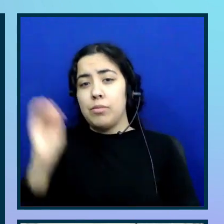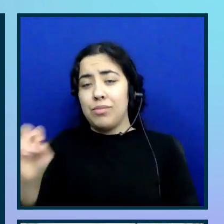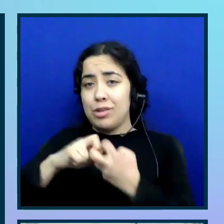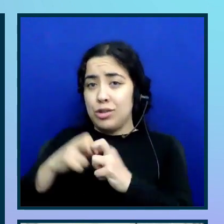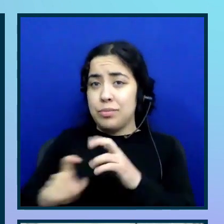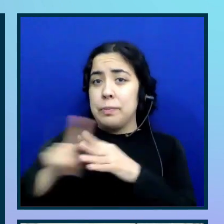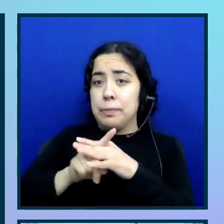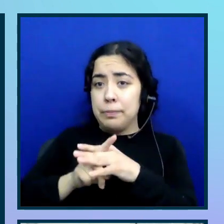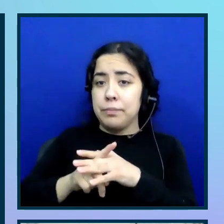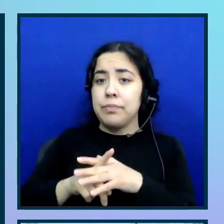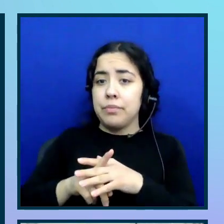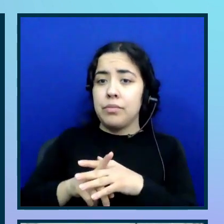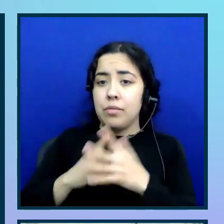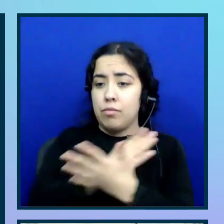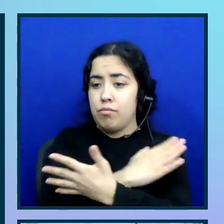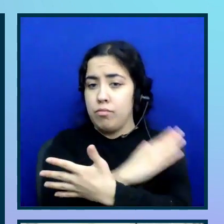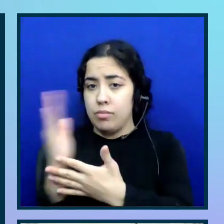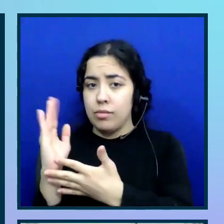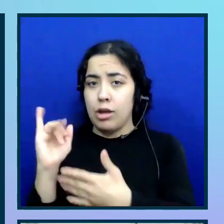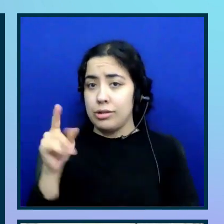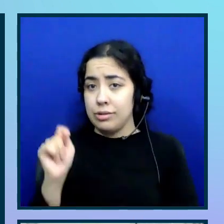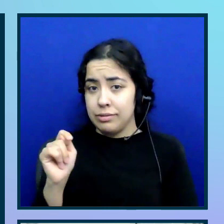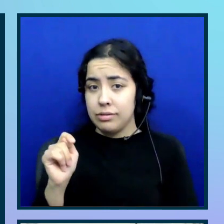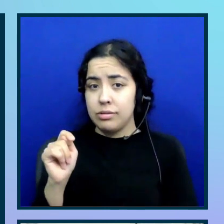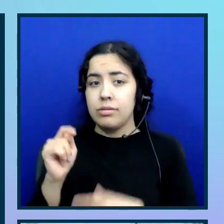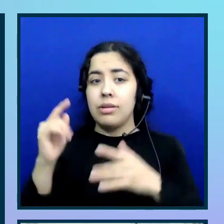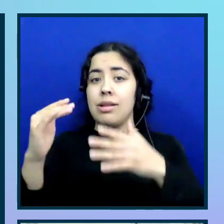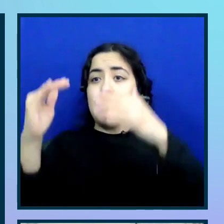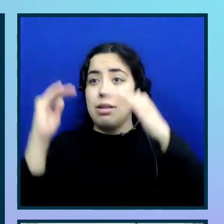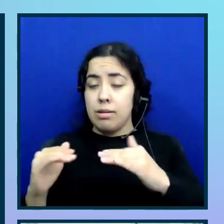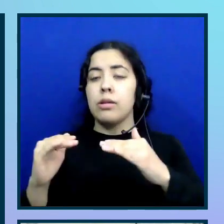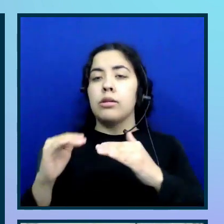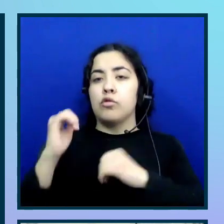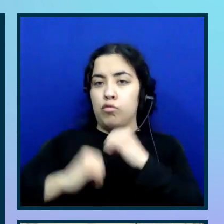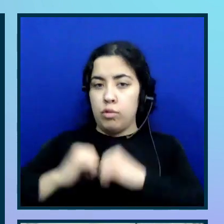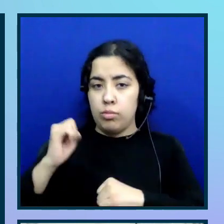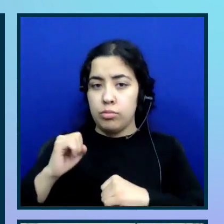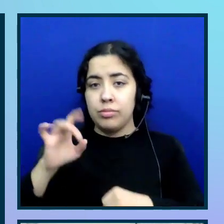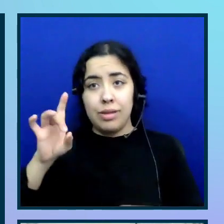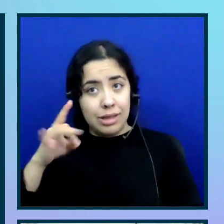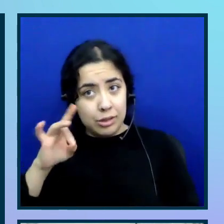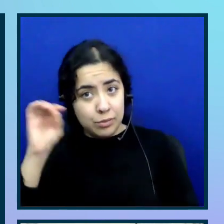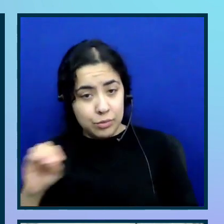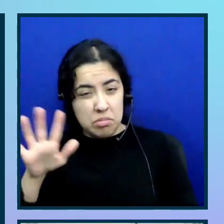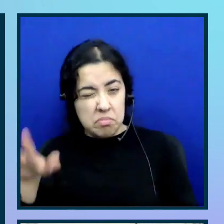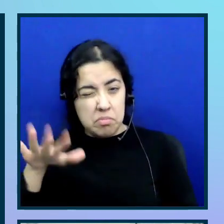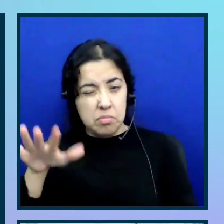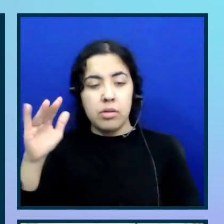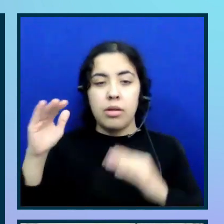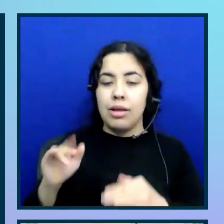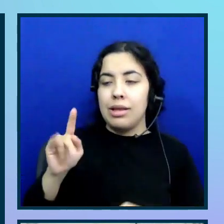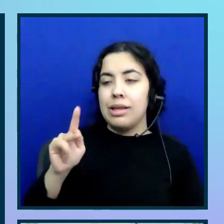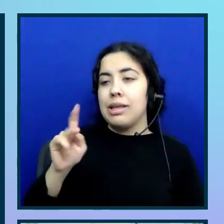issues found across IGT, followed by structure, which is about 18%, followed by keyboard, which